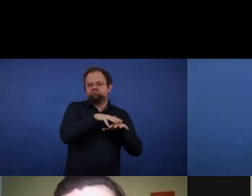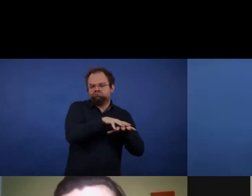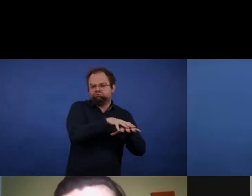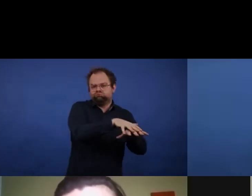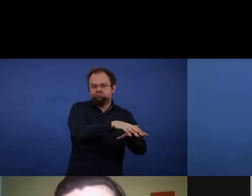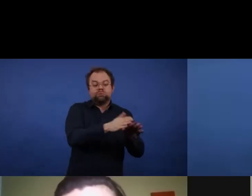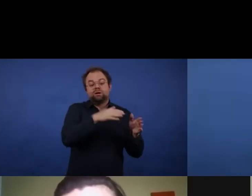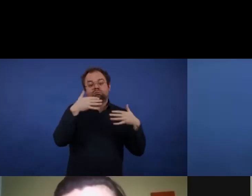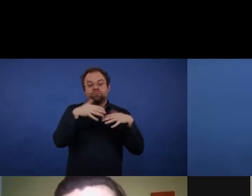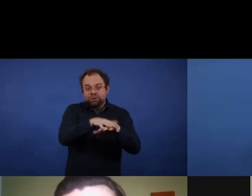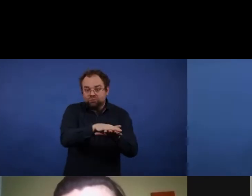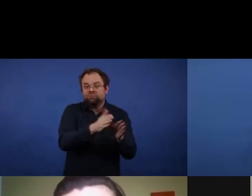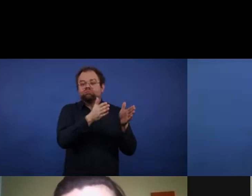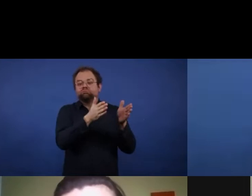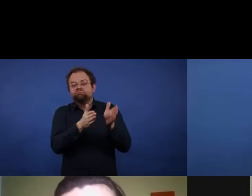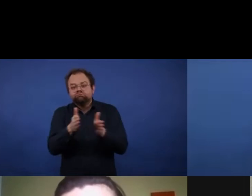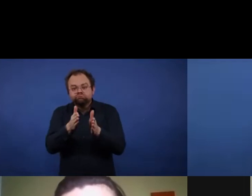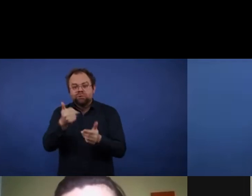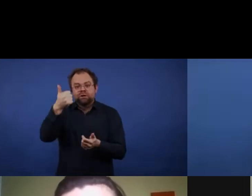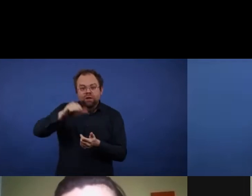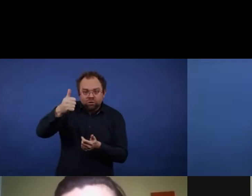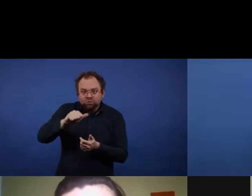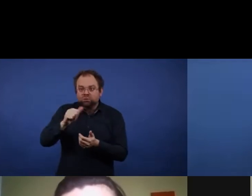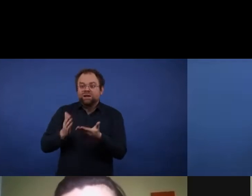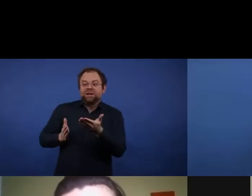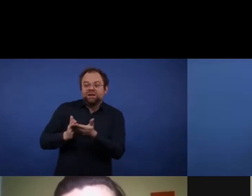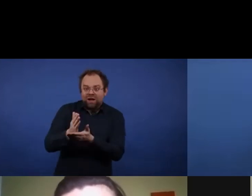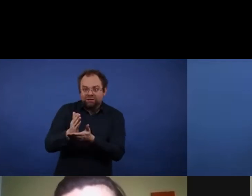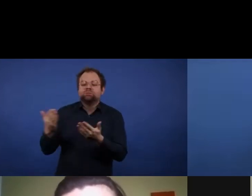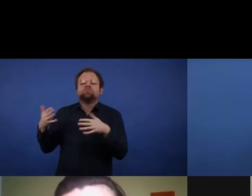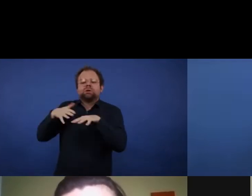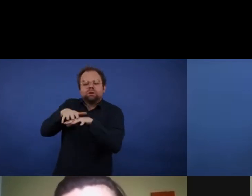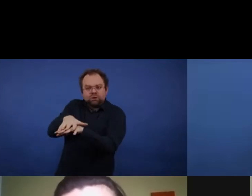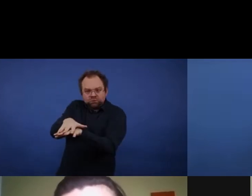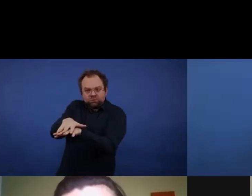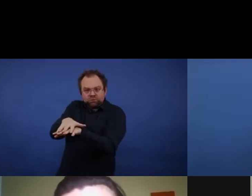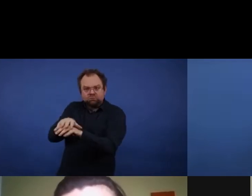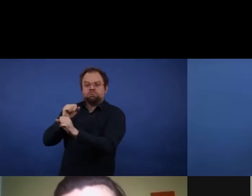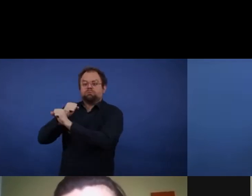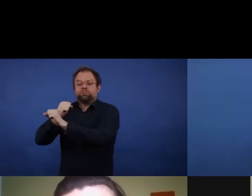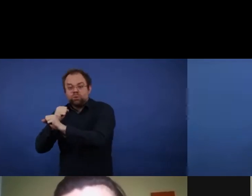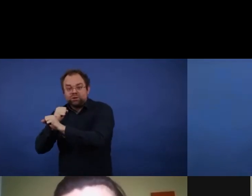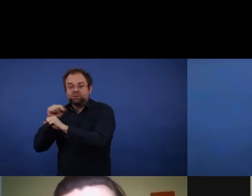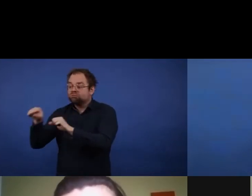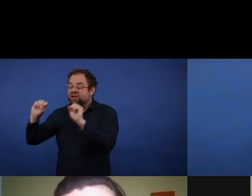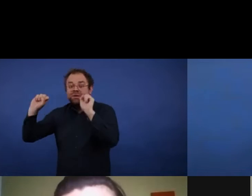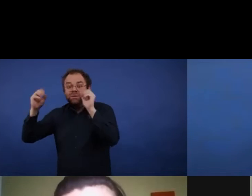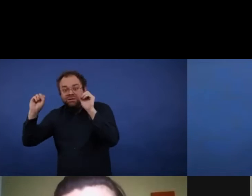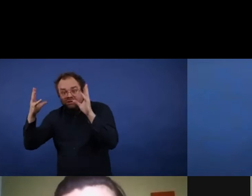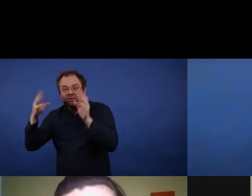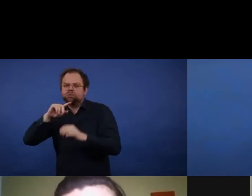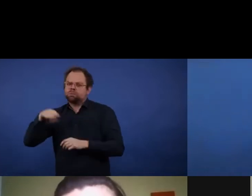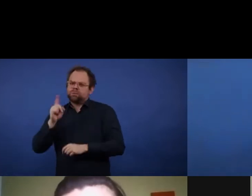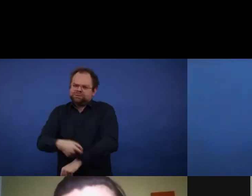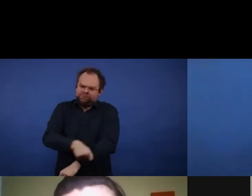in times of emergencies or crises, we need to double the efforts and to understand that people with disability would